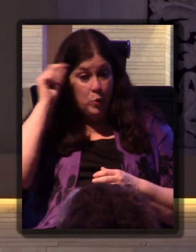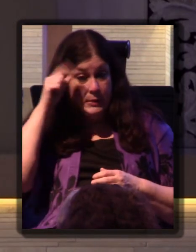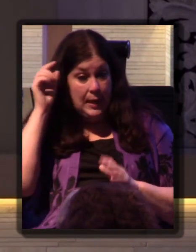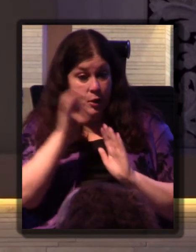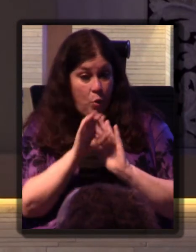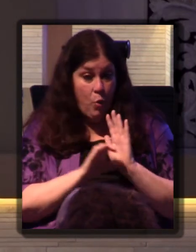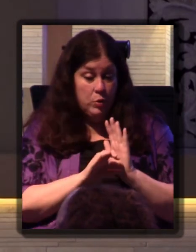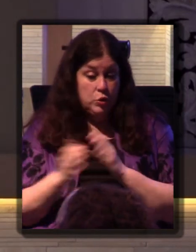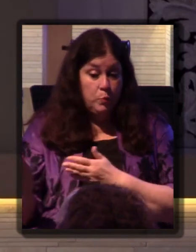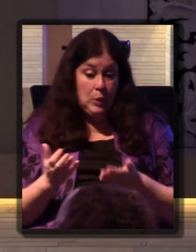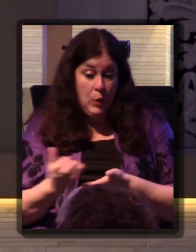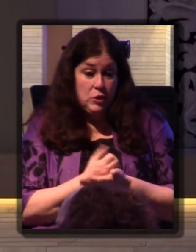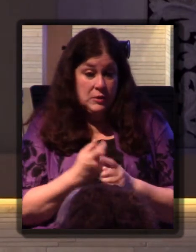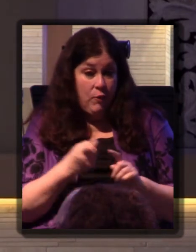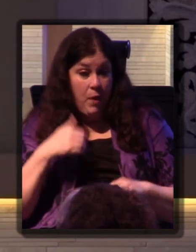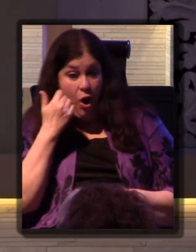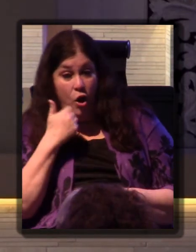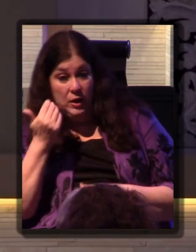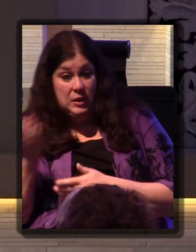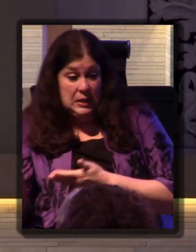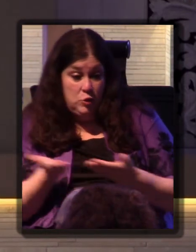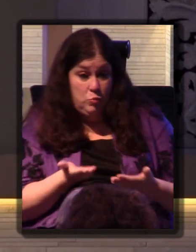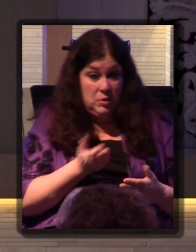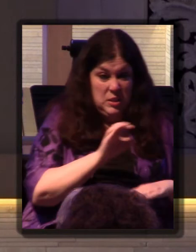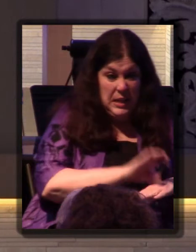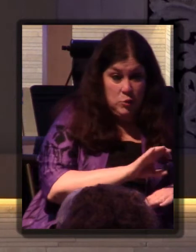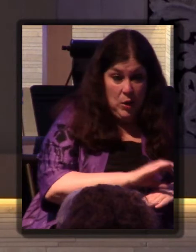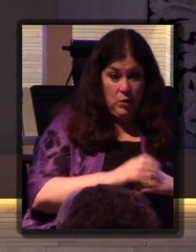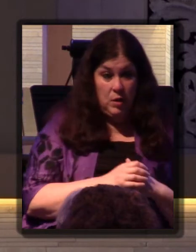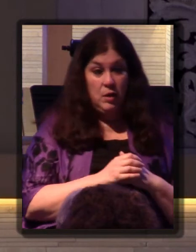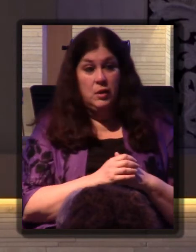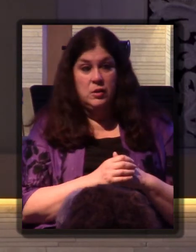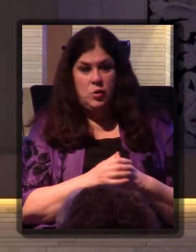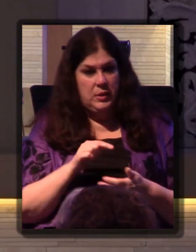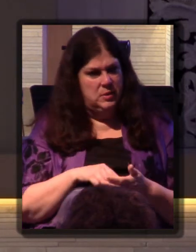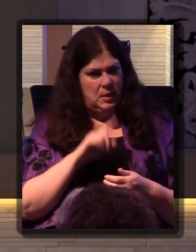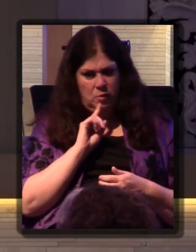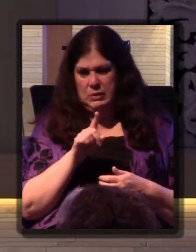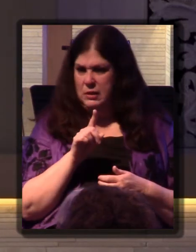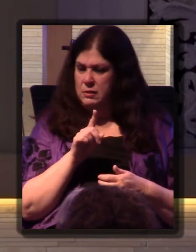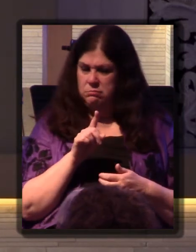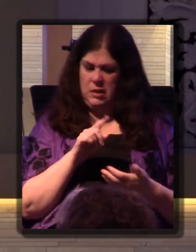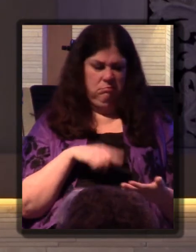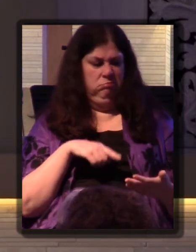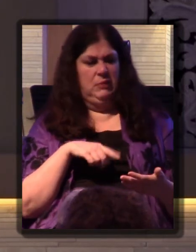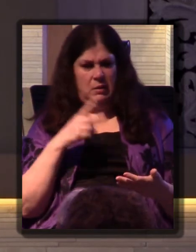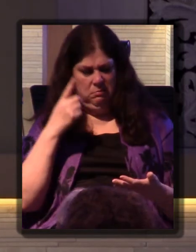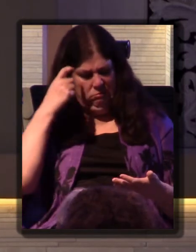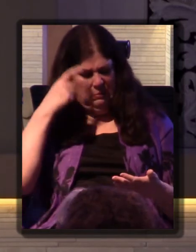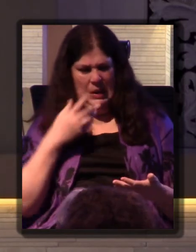the Mosaic code to bring the wages of a harlot into the sanctuary. And so this is like a